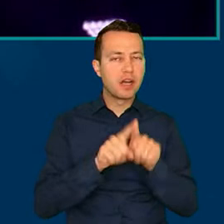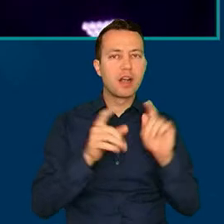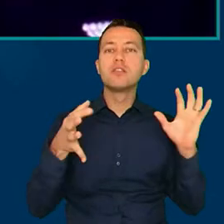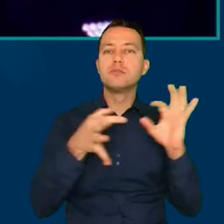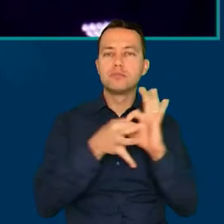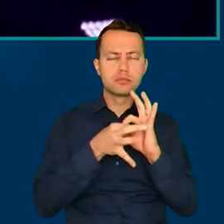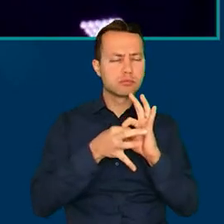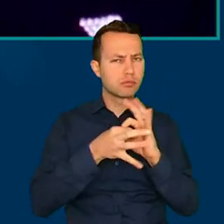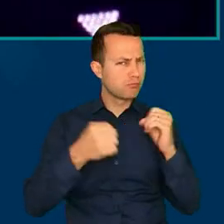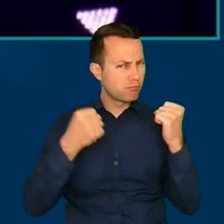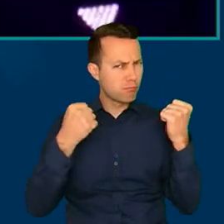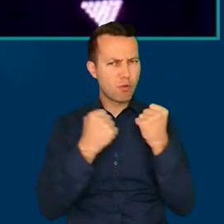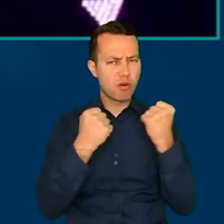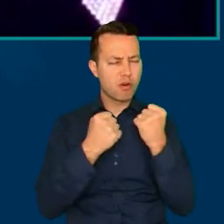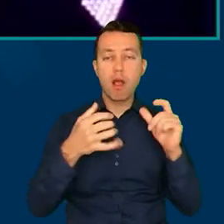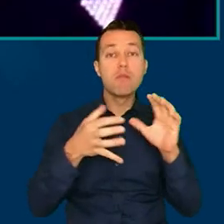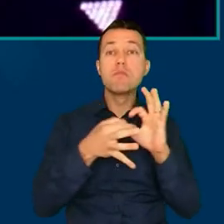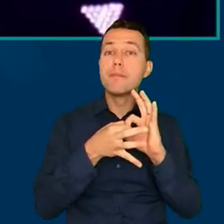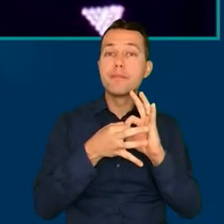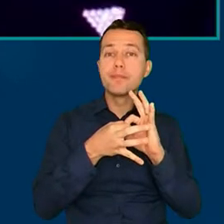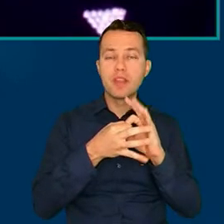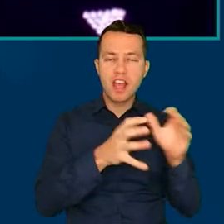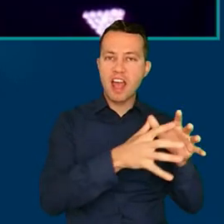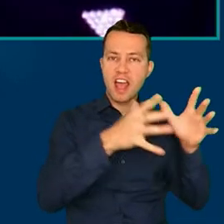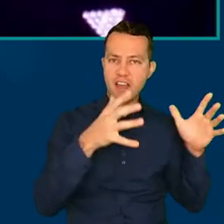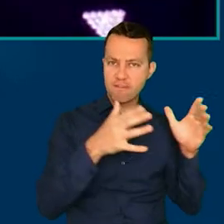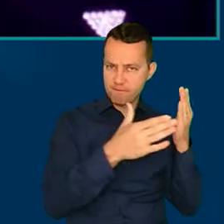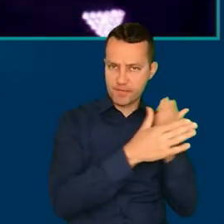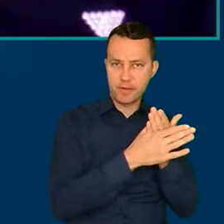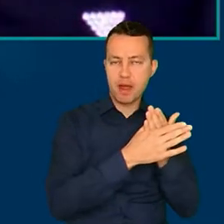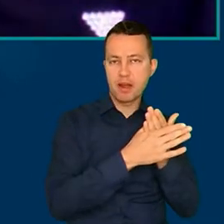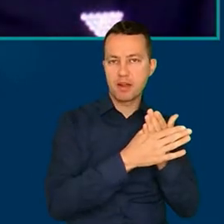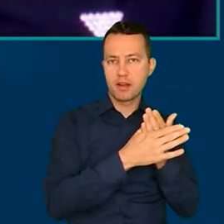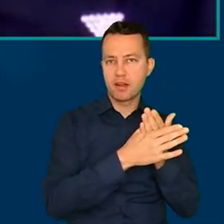will be strongly tied to the size of the enterprise,